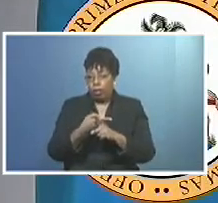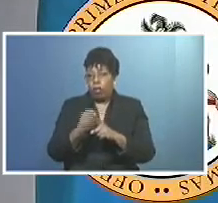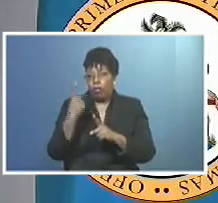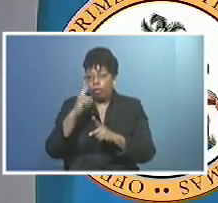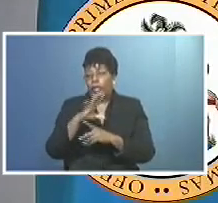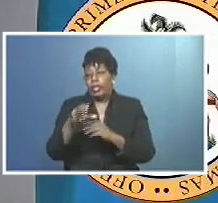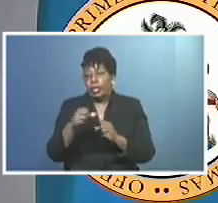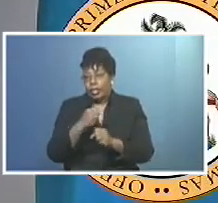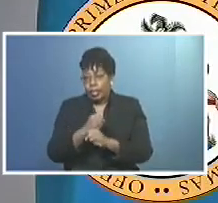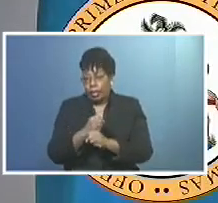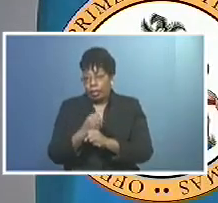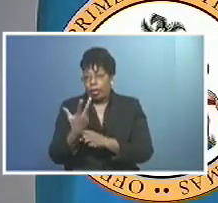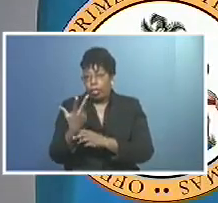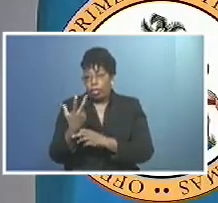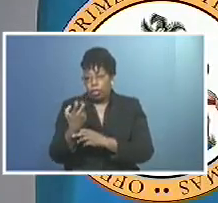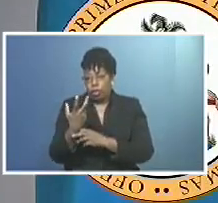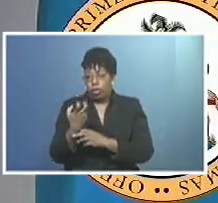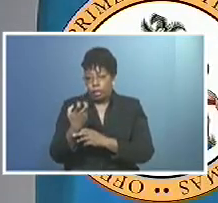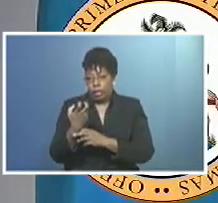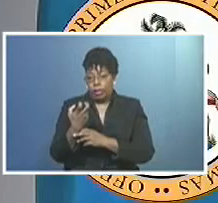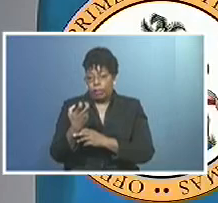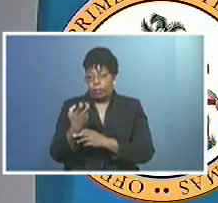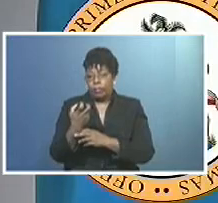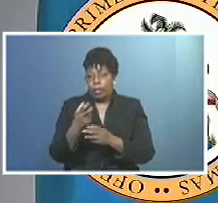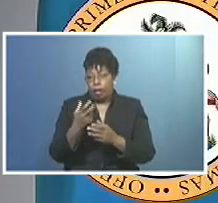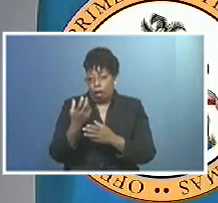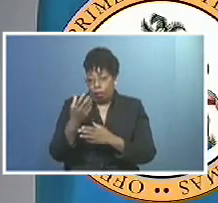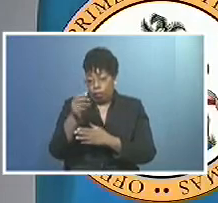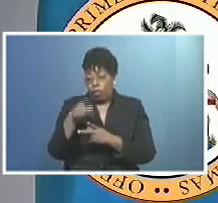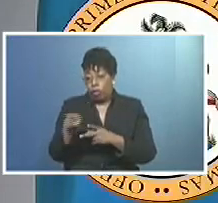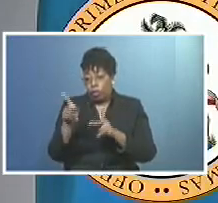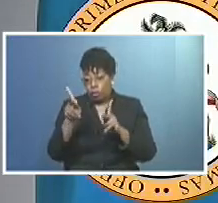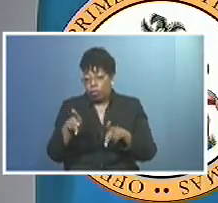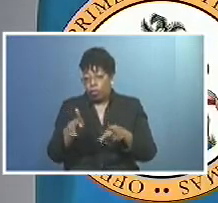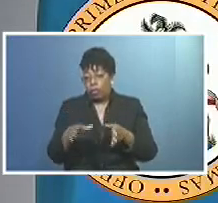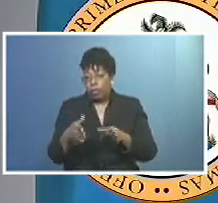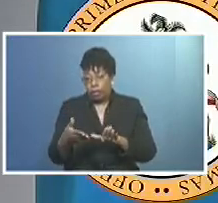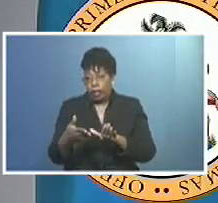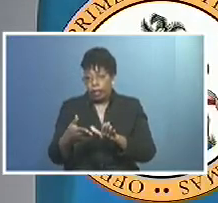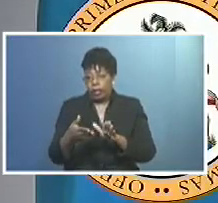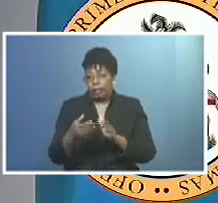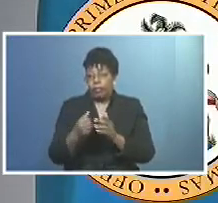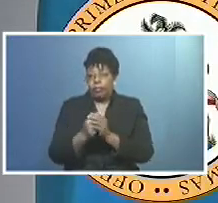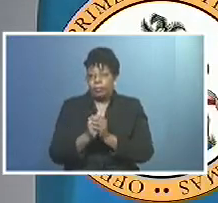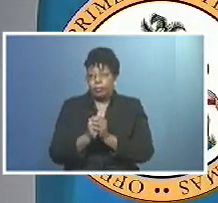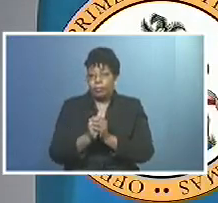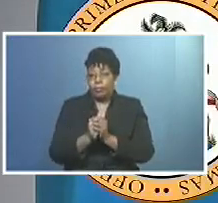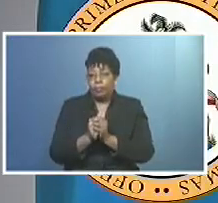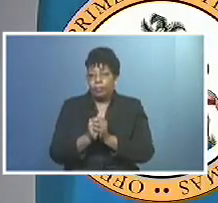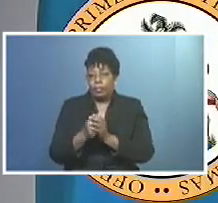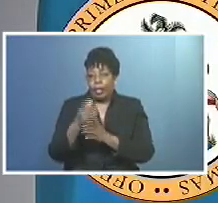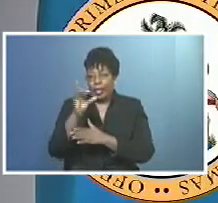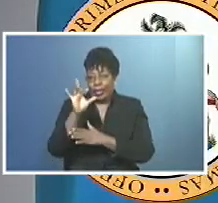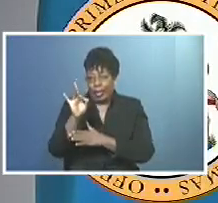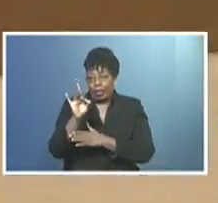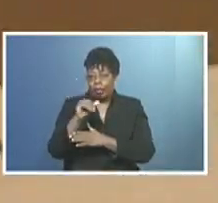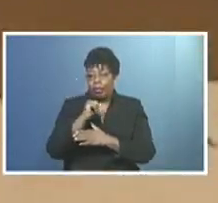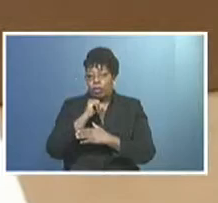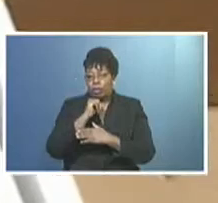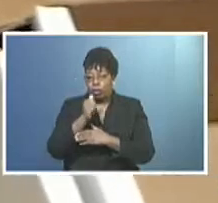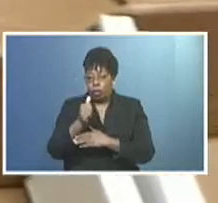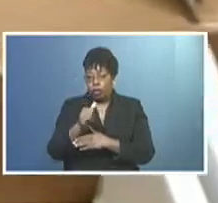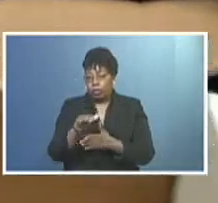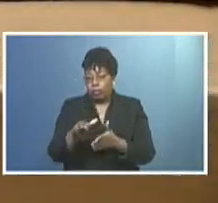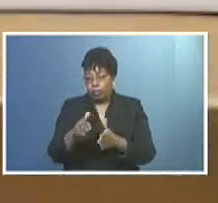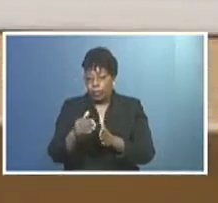year. 13 fatal. So to date, we have had 13 fatal shootings and 8 non-fatal. And